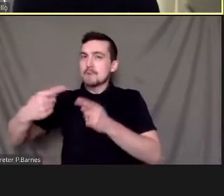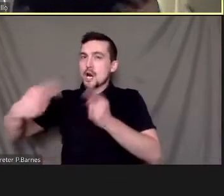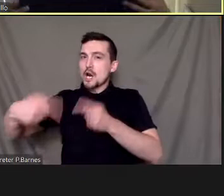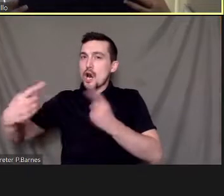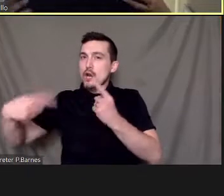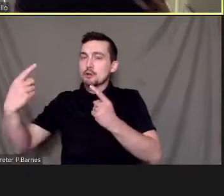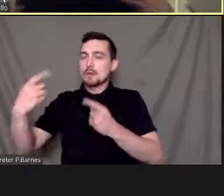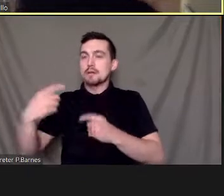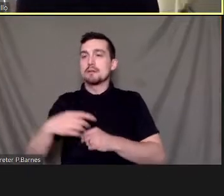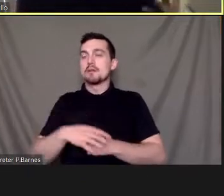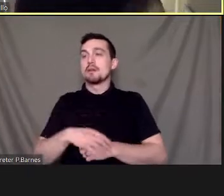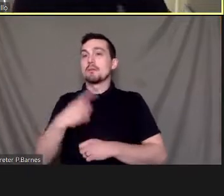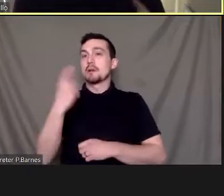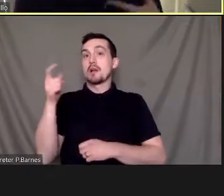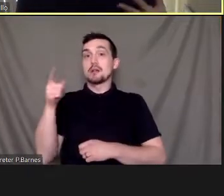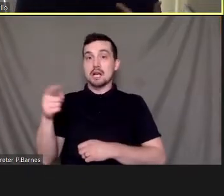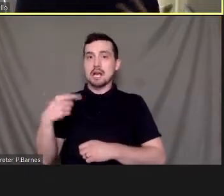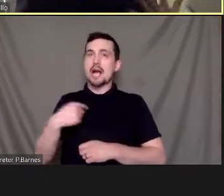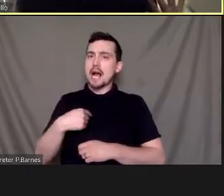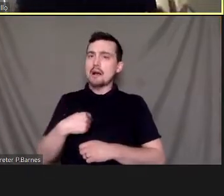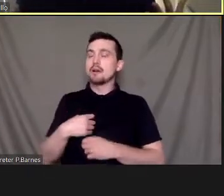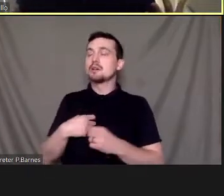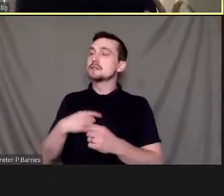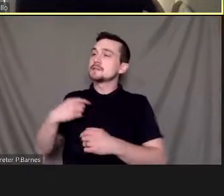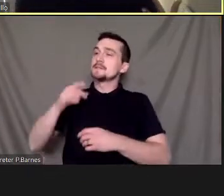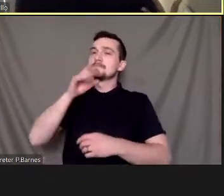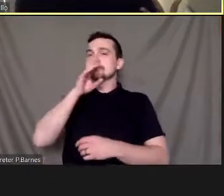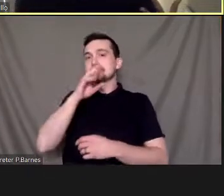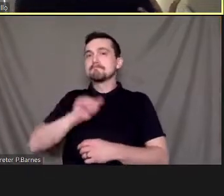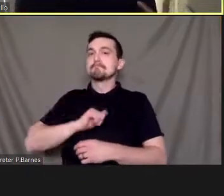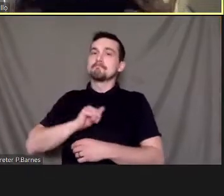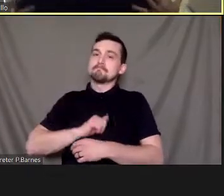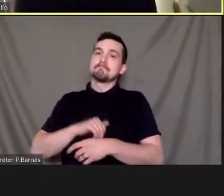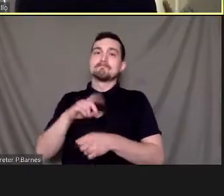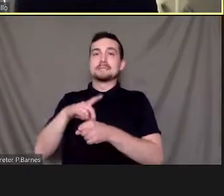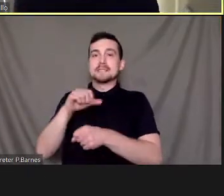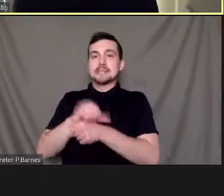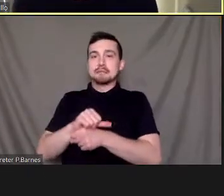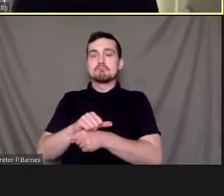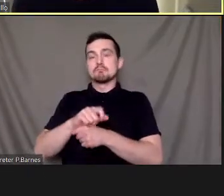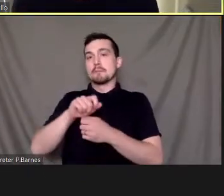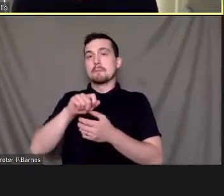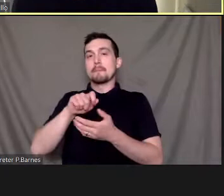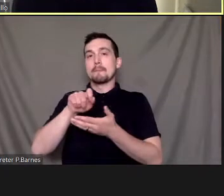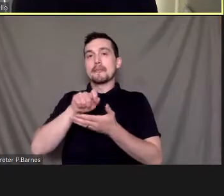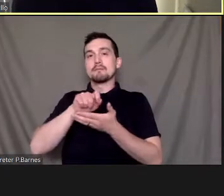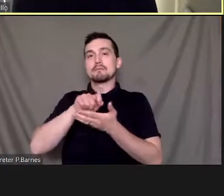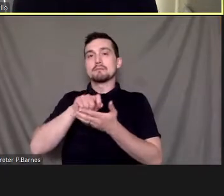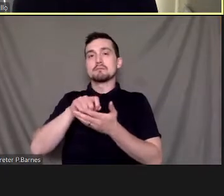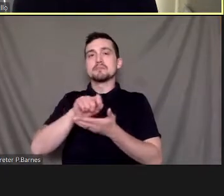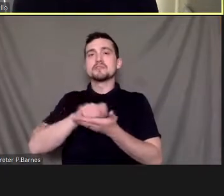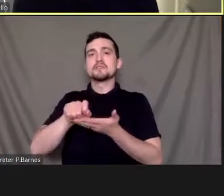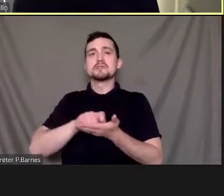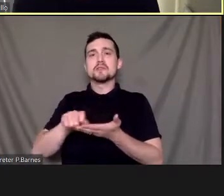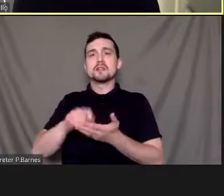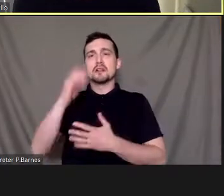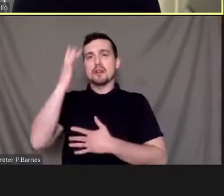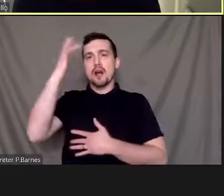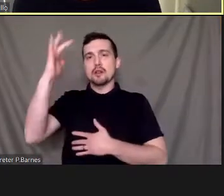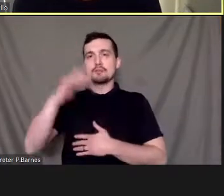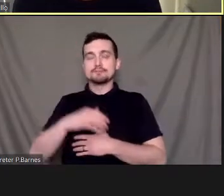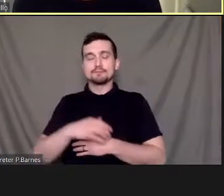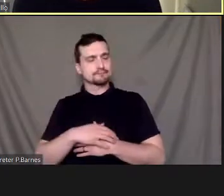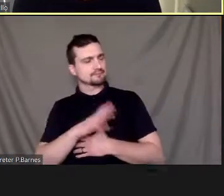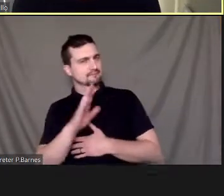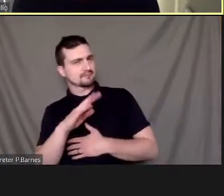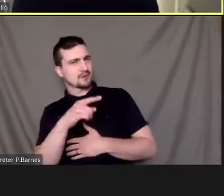because I was talking about being a disabled scholar. And she says, well, why